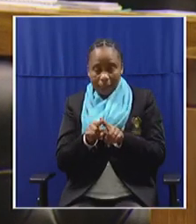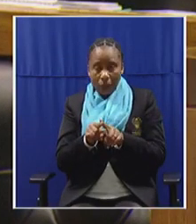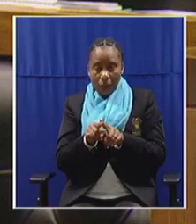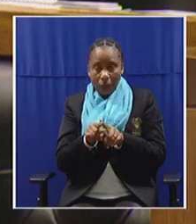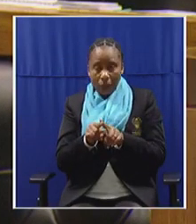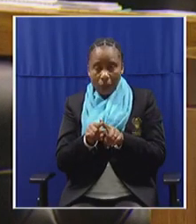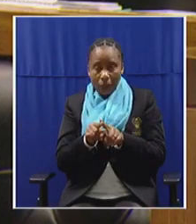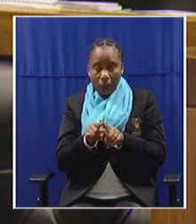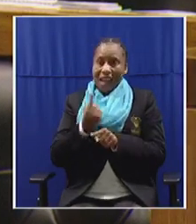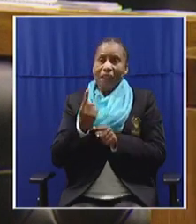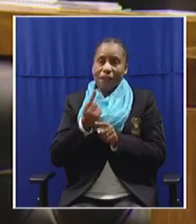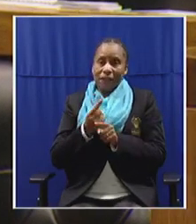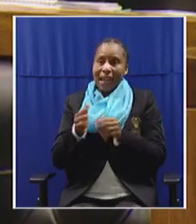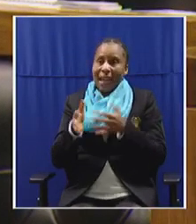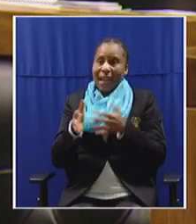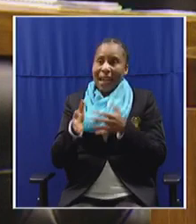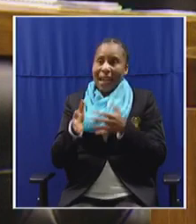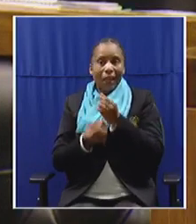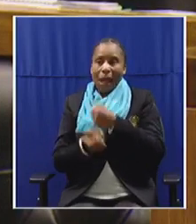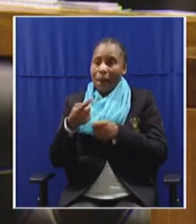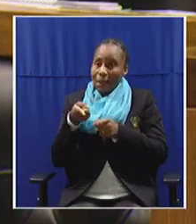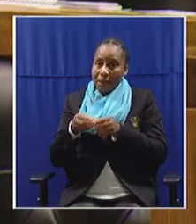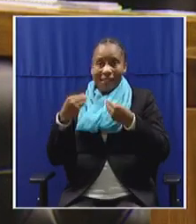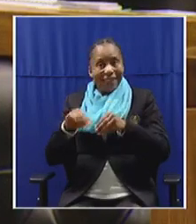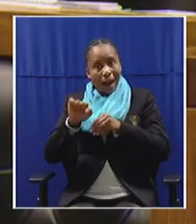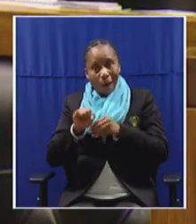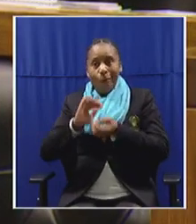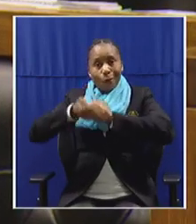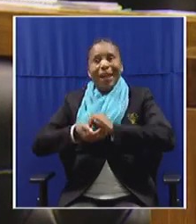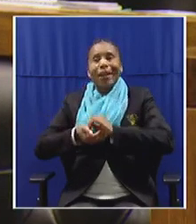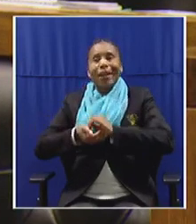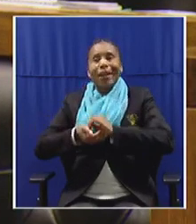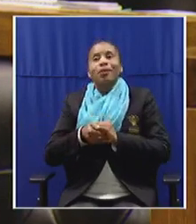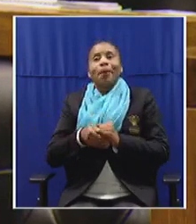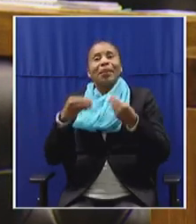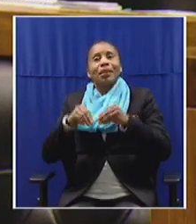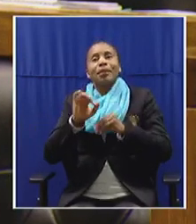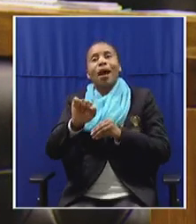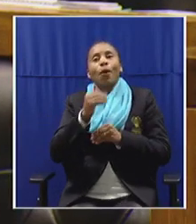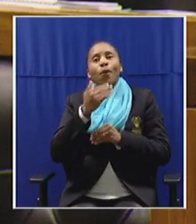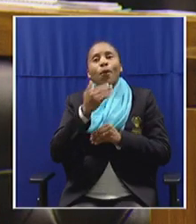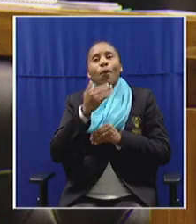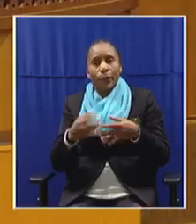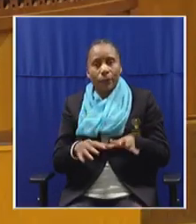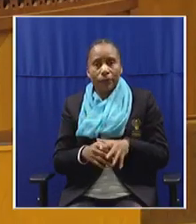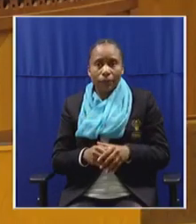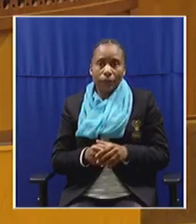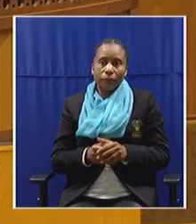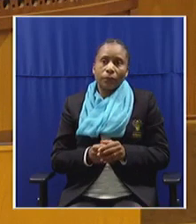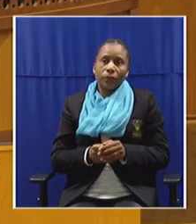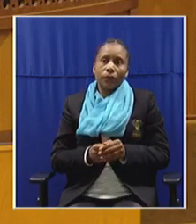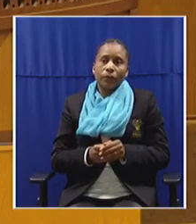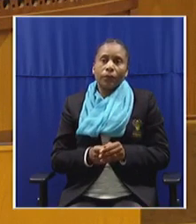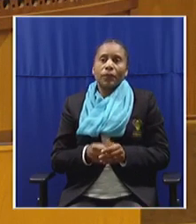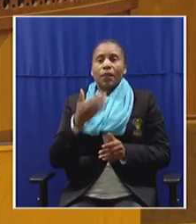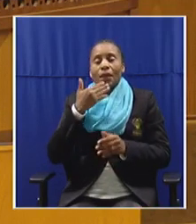anticipation that anything can happen to the business, so ensure your business. Thank you very much. Thank you, Honourable Deputy President. Honourable members,